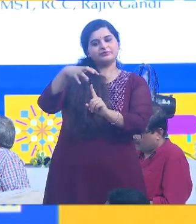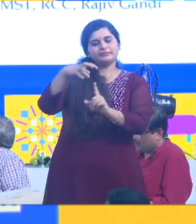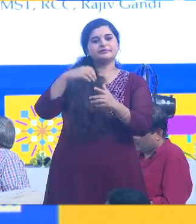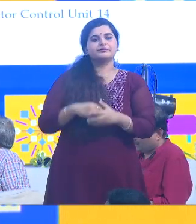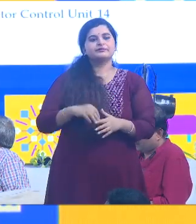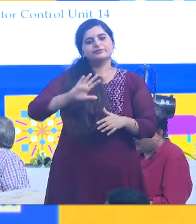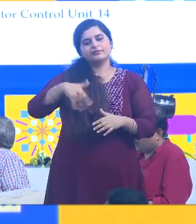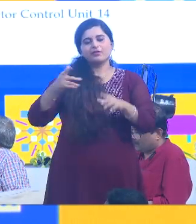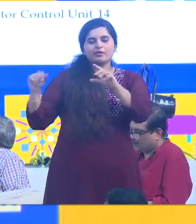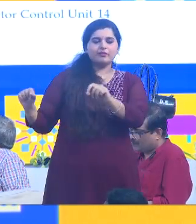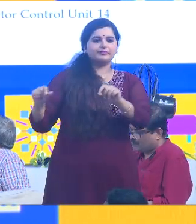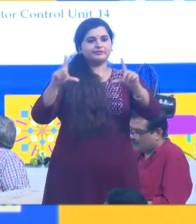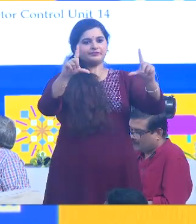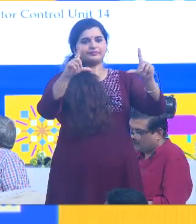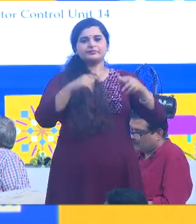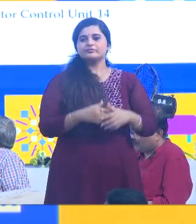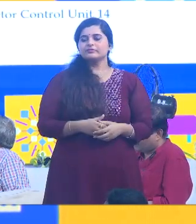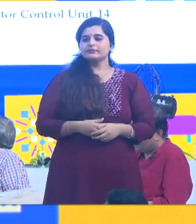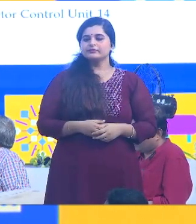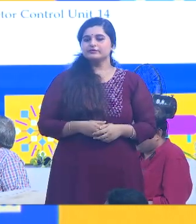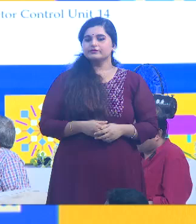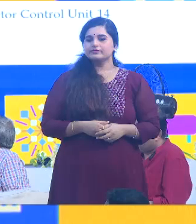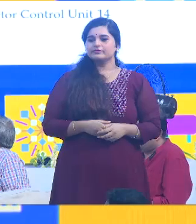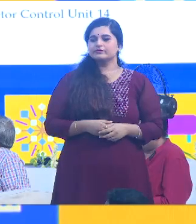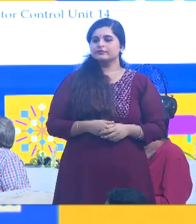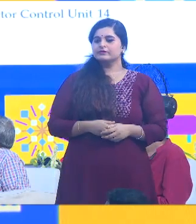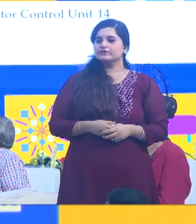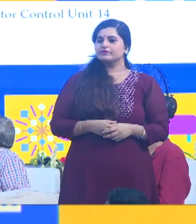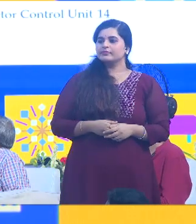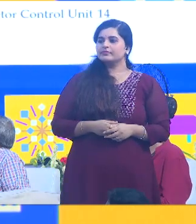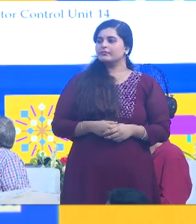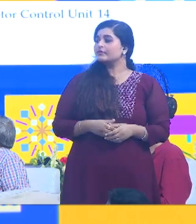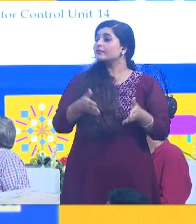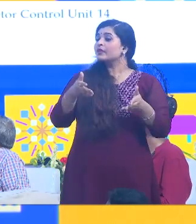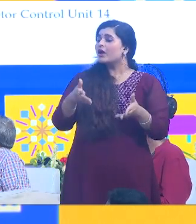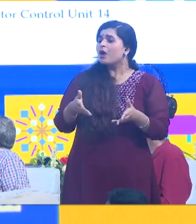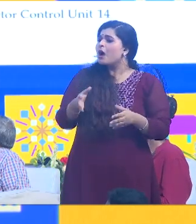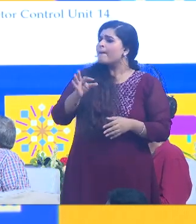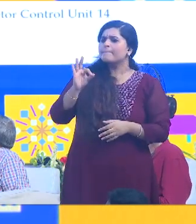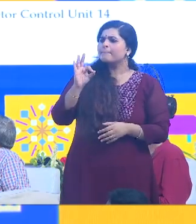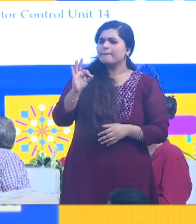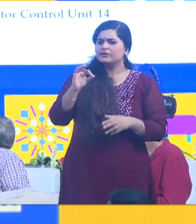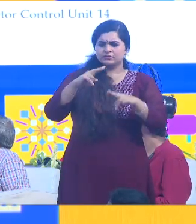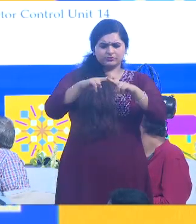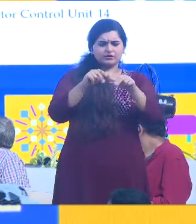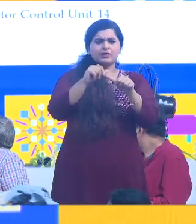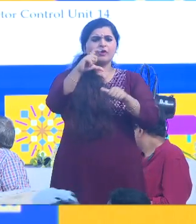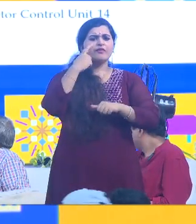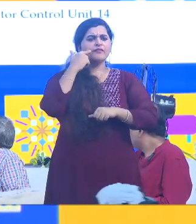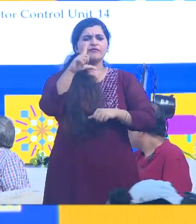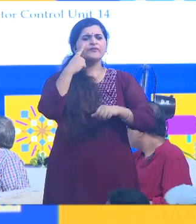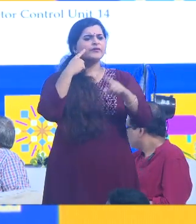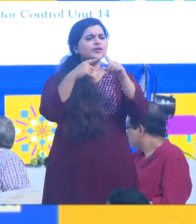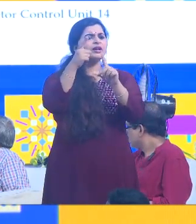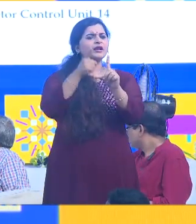Next slide. Yeah. So the facilities at the department, most of us are familiar with it. Every sector